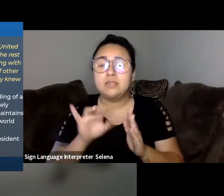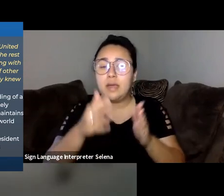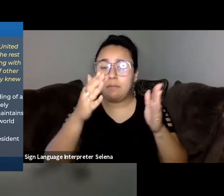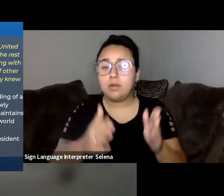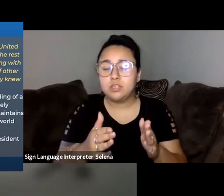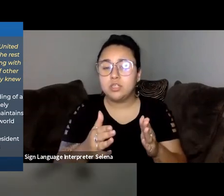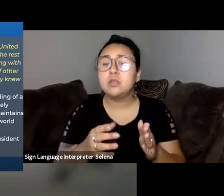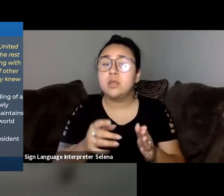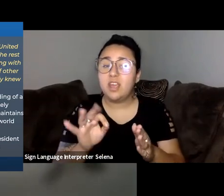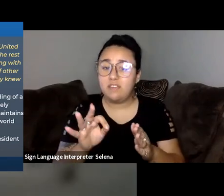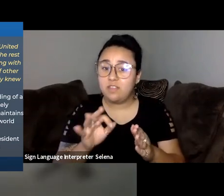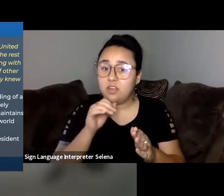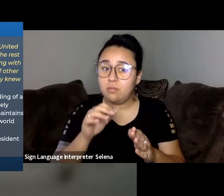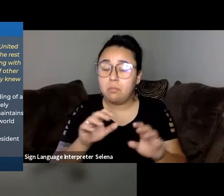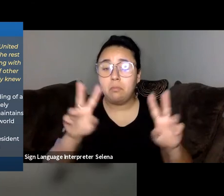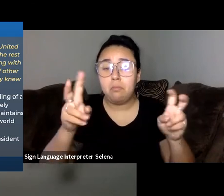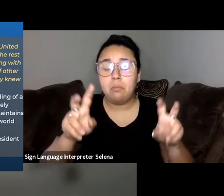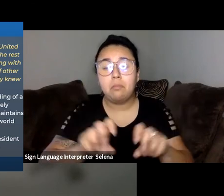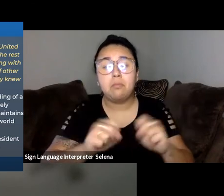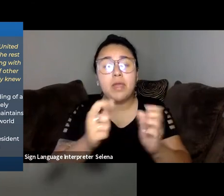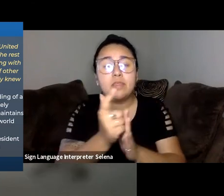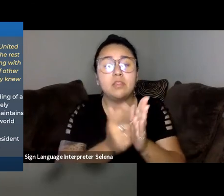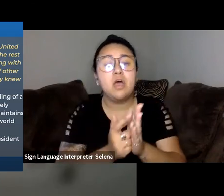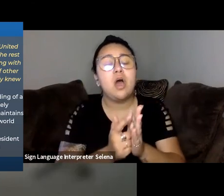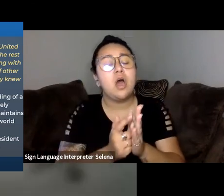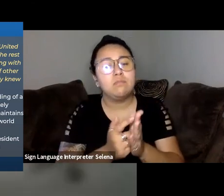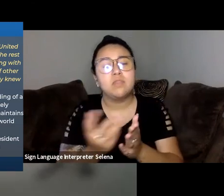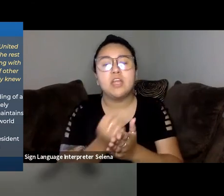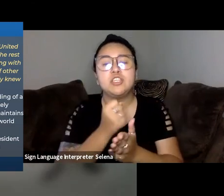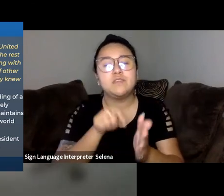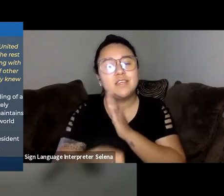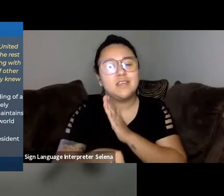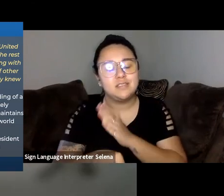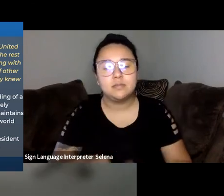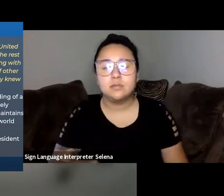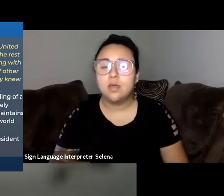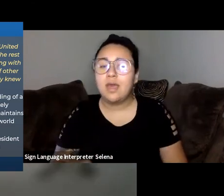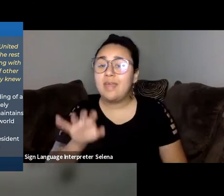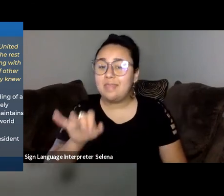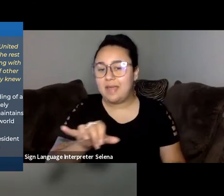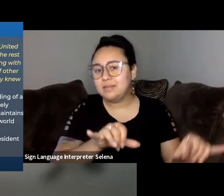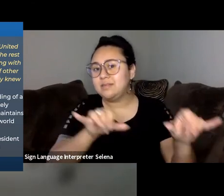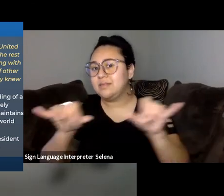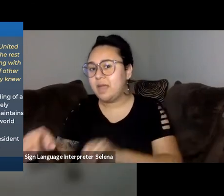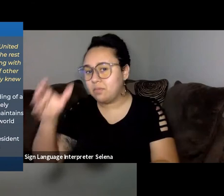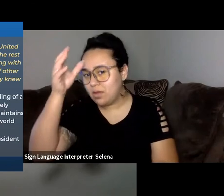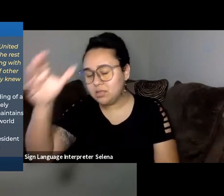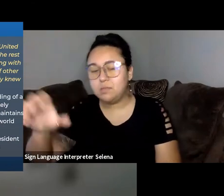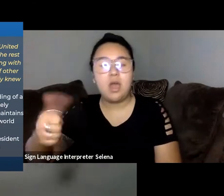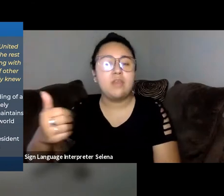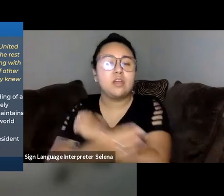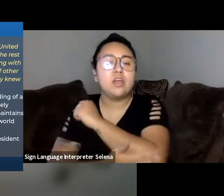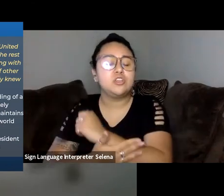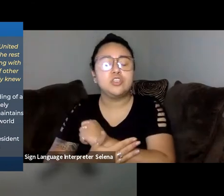murdered. The idea here that certain countries deserve to get overthrown and that hundreds of thousands of their